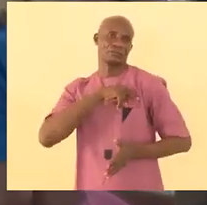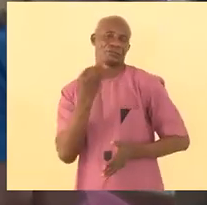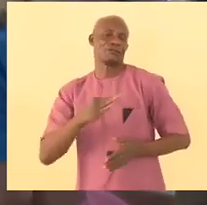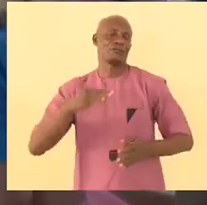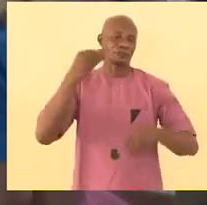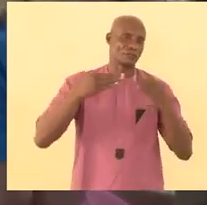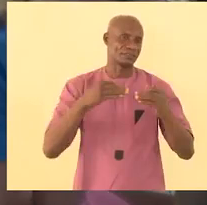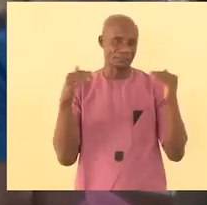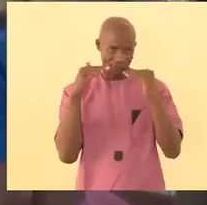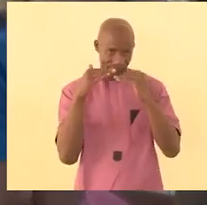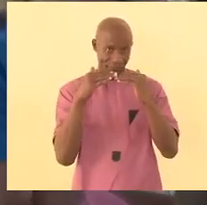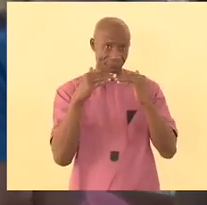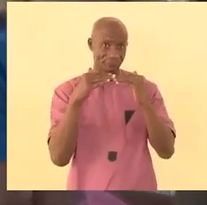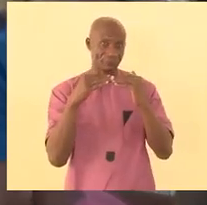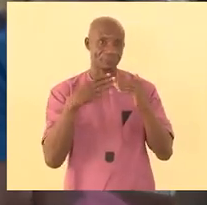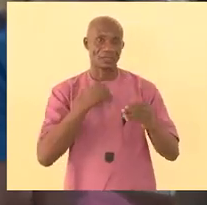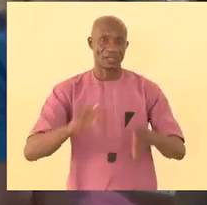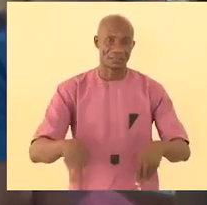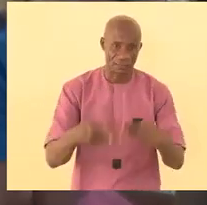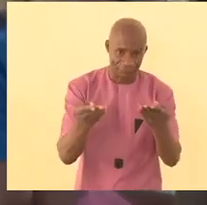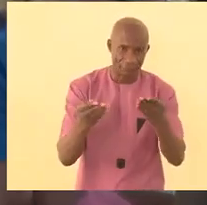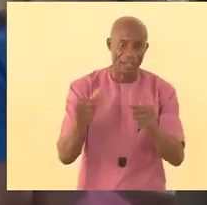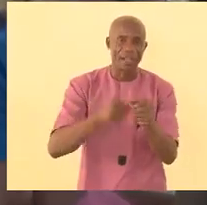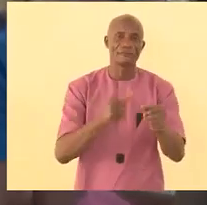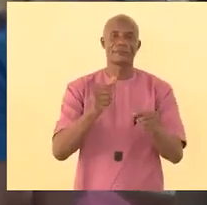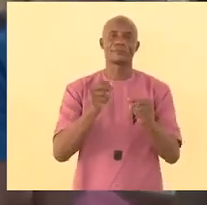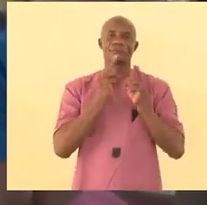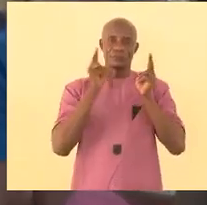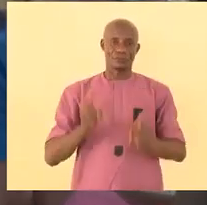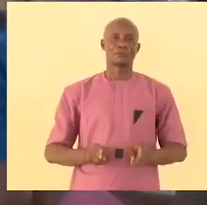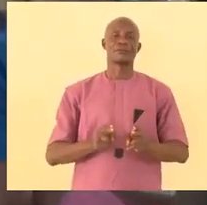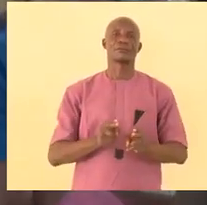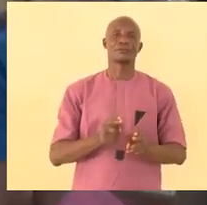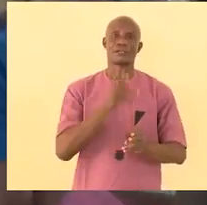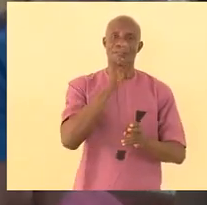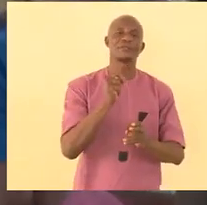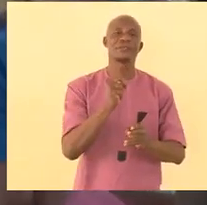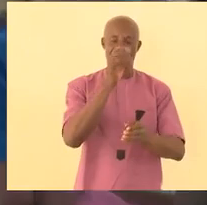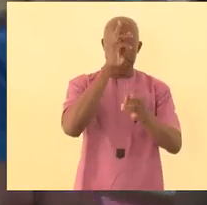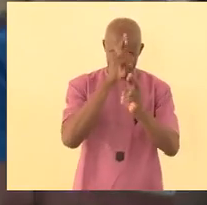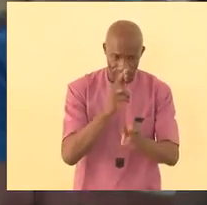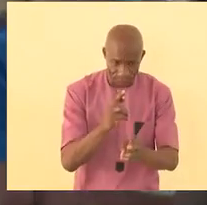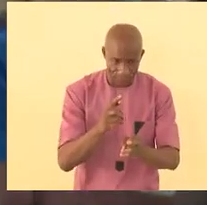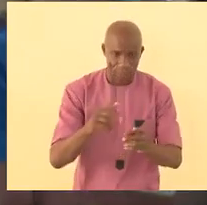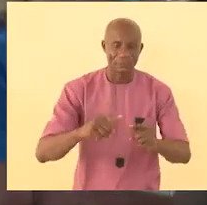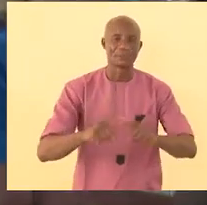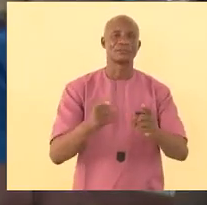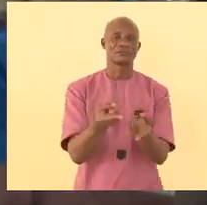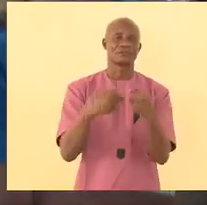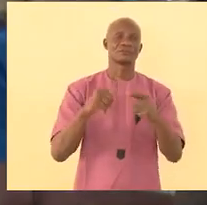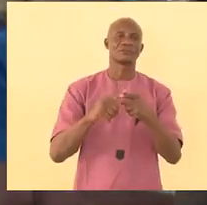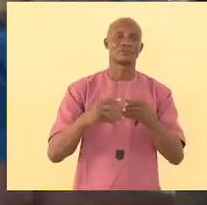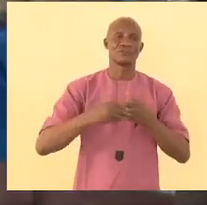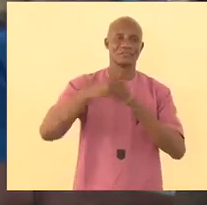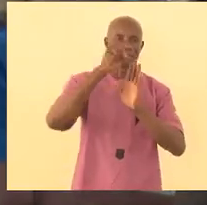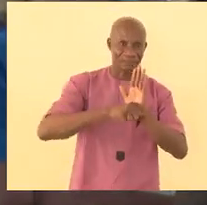of justice, fairness, and giving every human being their dignity exists. But when you come to leadership